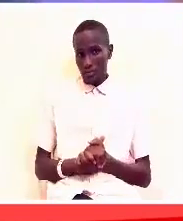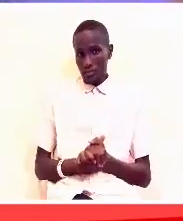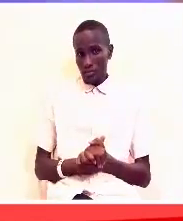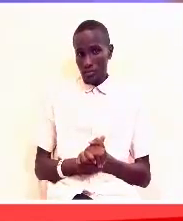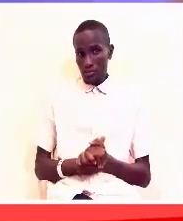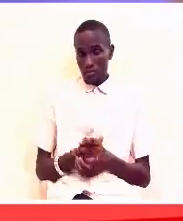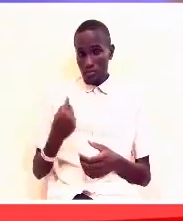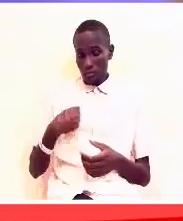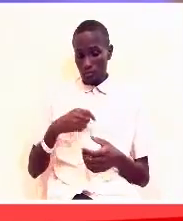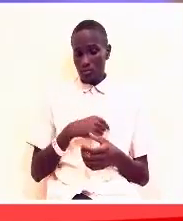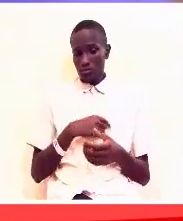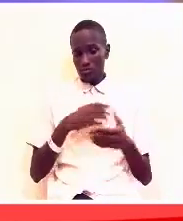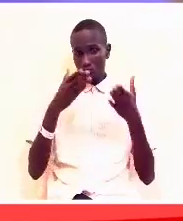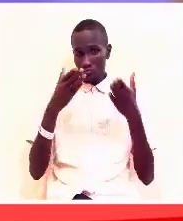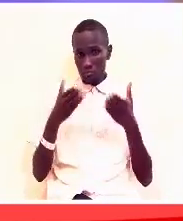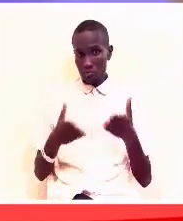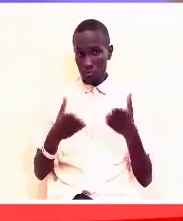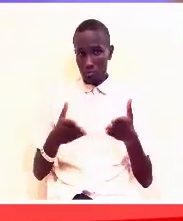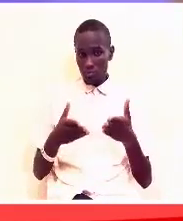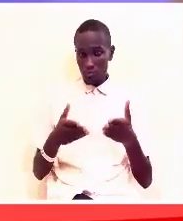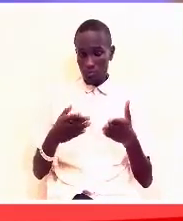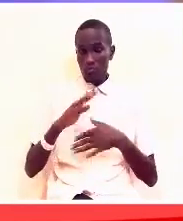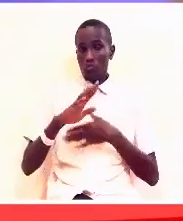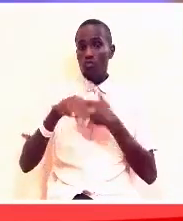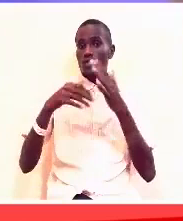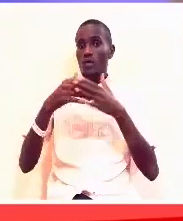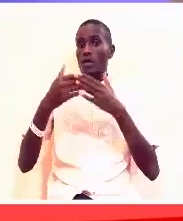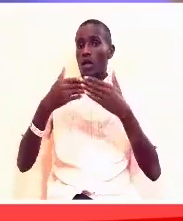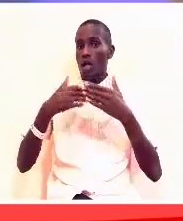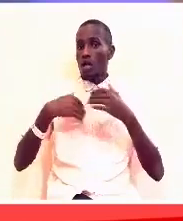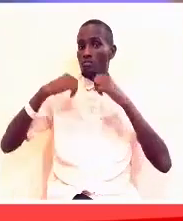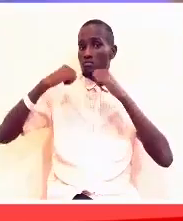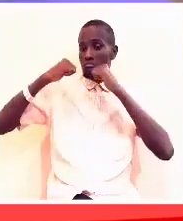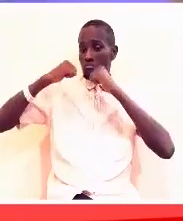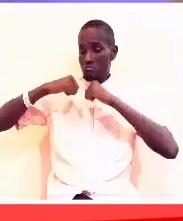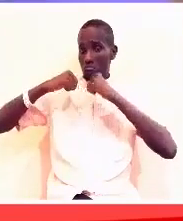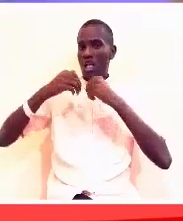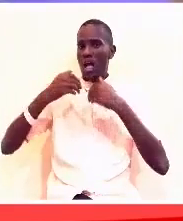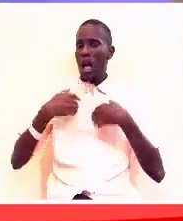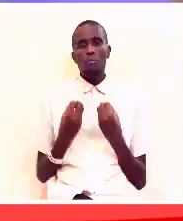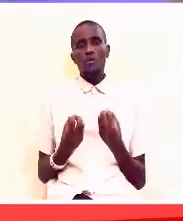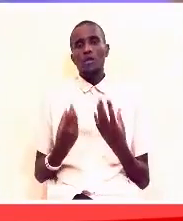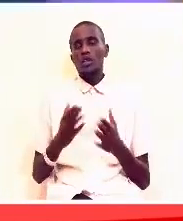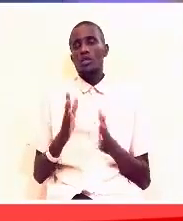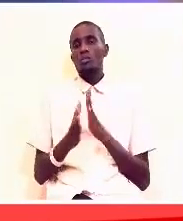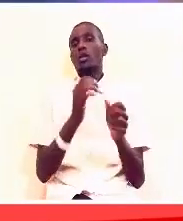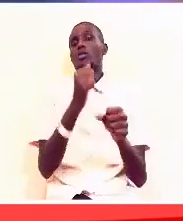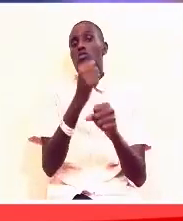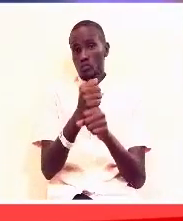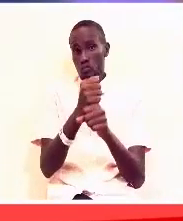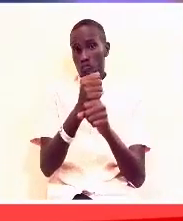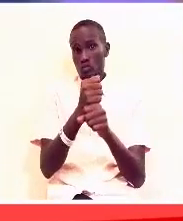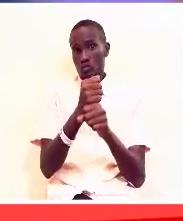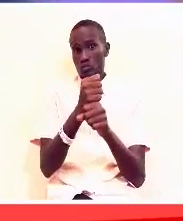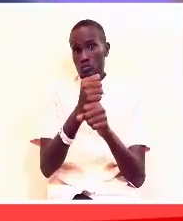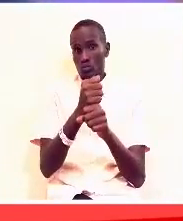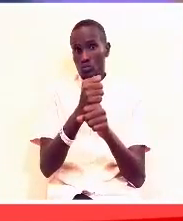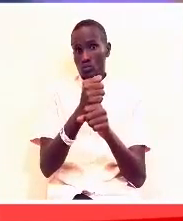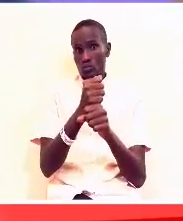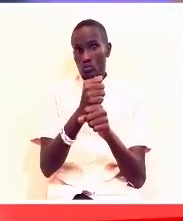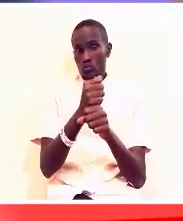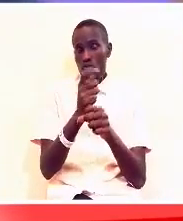here, we will agree that there is still a lot to be done for to